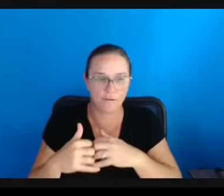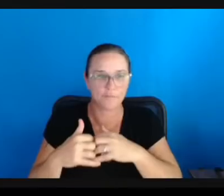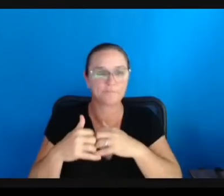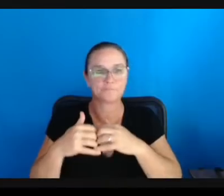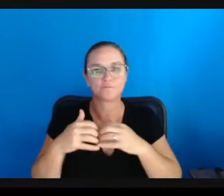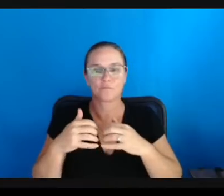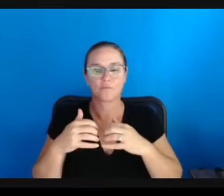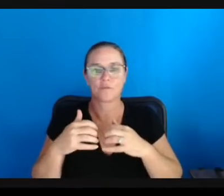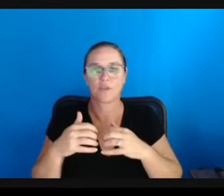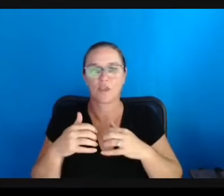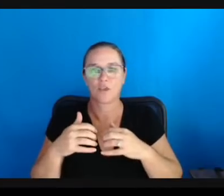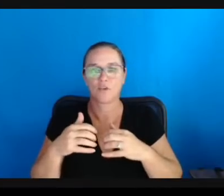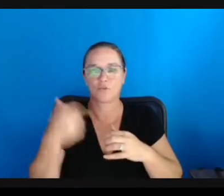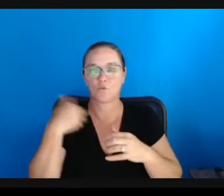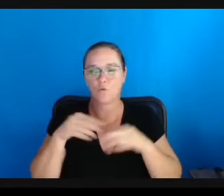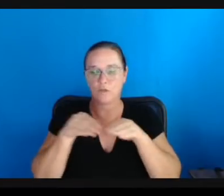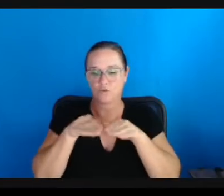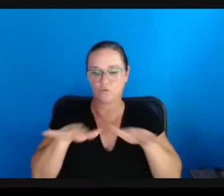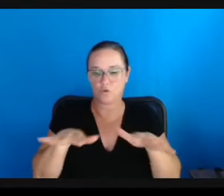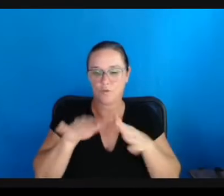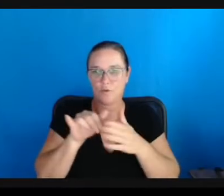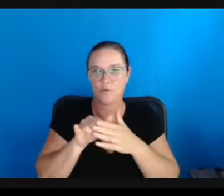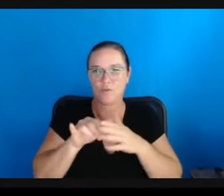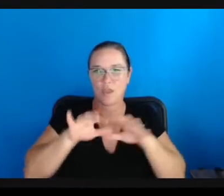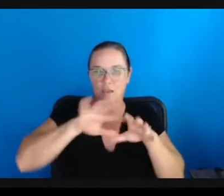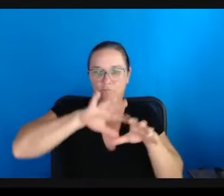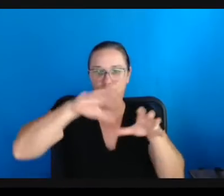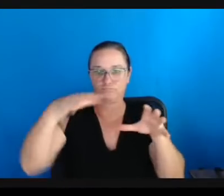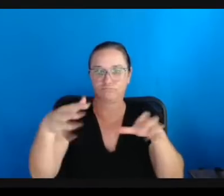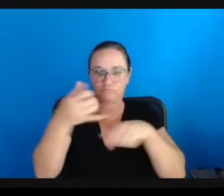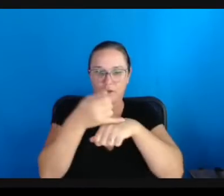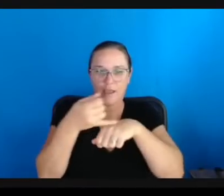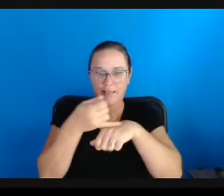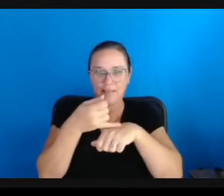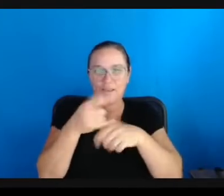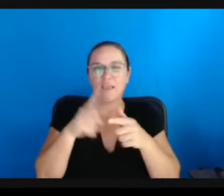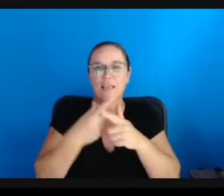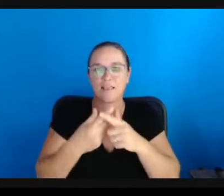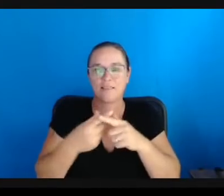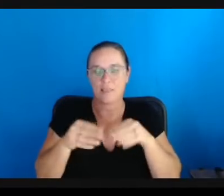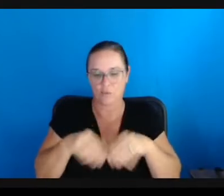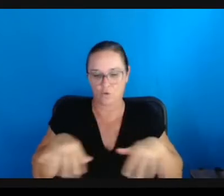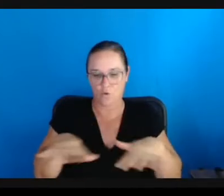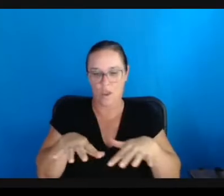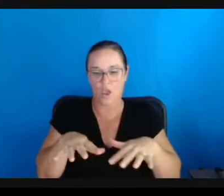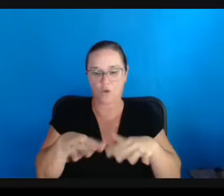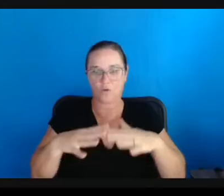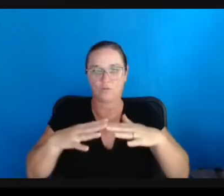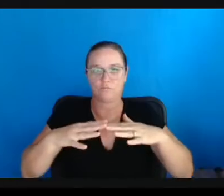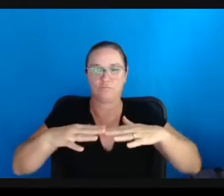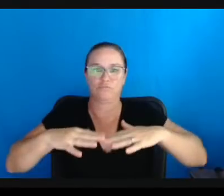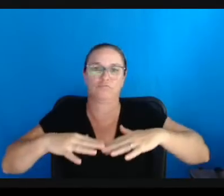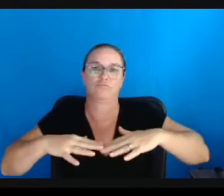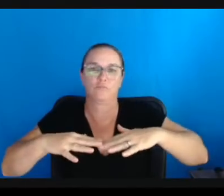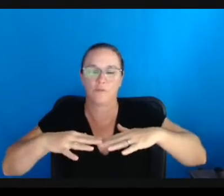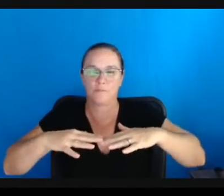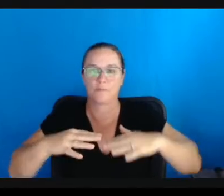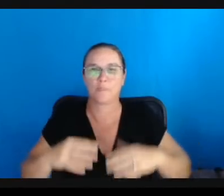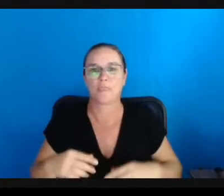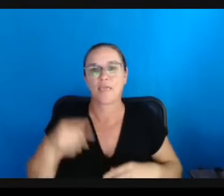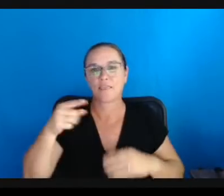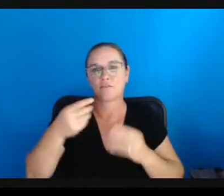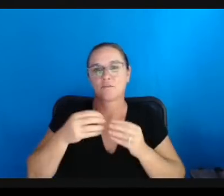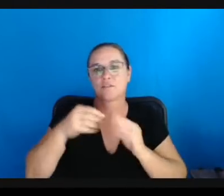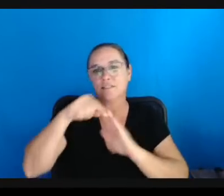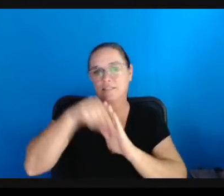the mass on the surface and allow these changes to occur. So that's that one. This other one here, deeper into Mauna Kea as